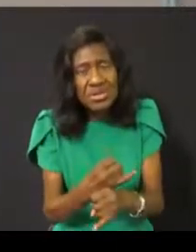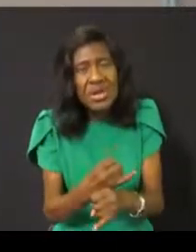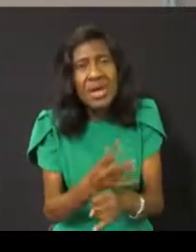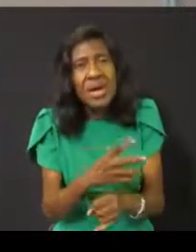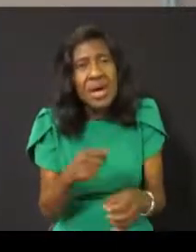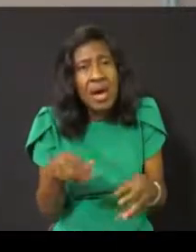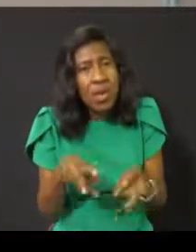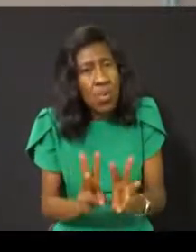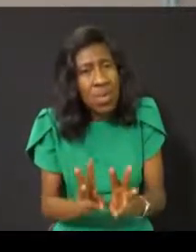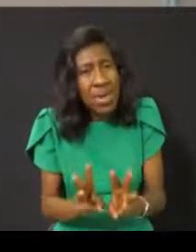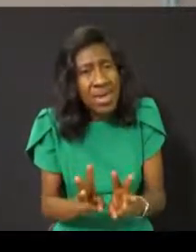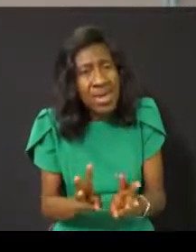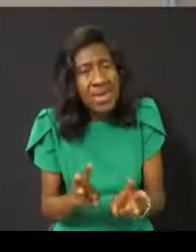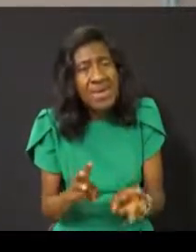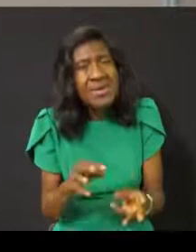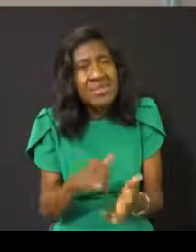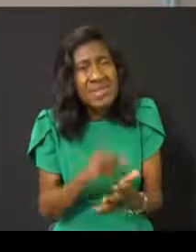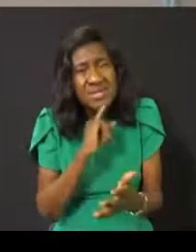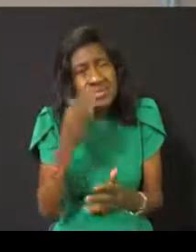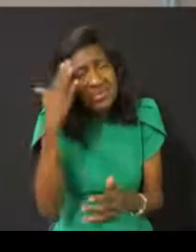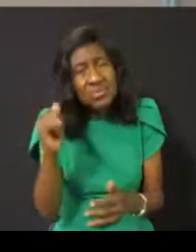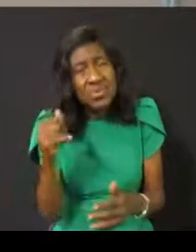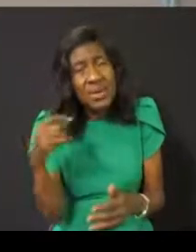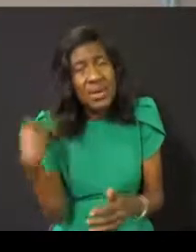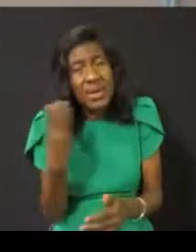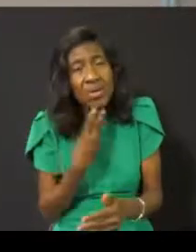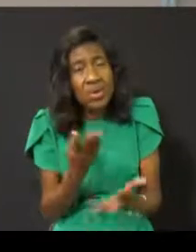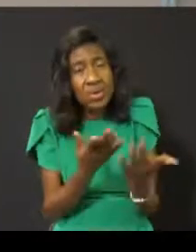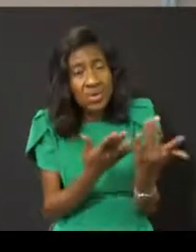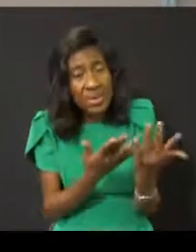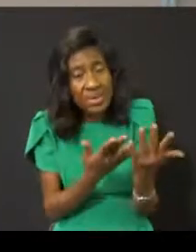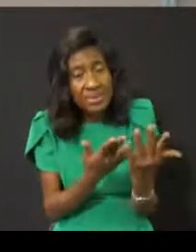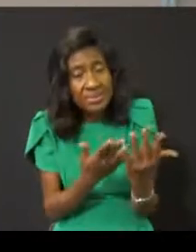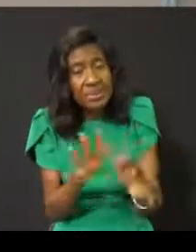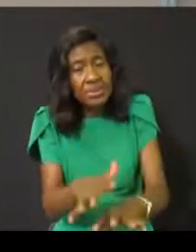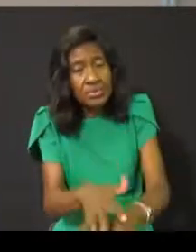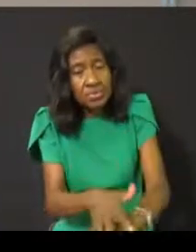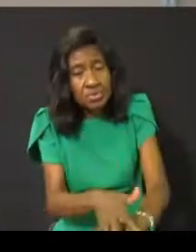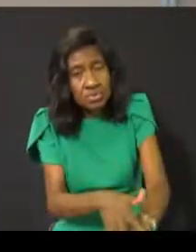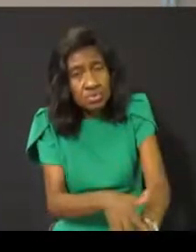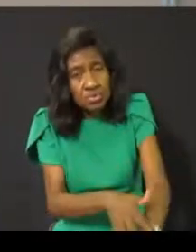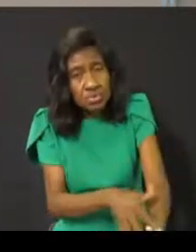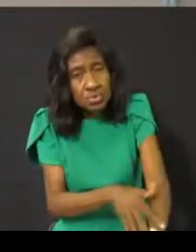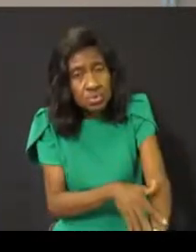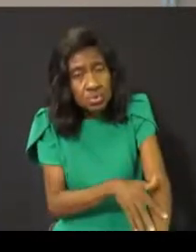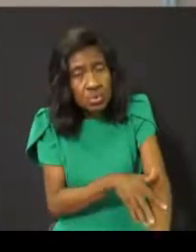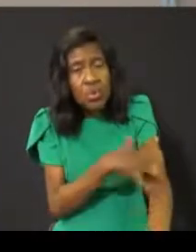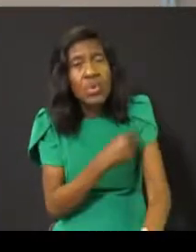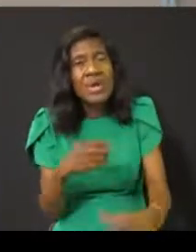That's why we took so long to do it in the first place. So that cautious approach is the part that you can be